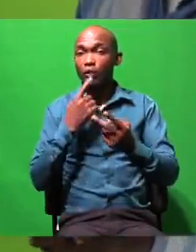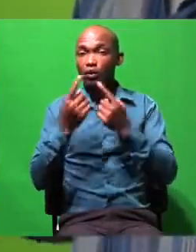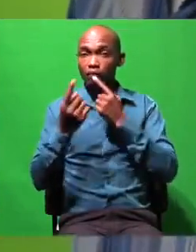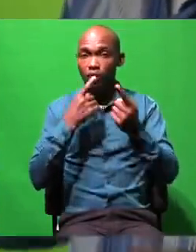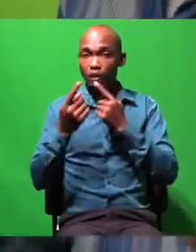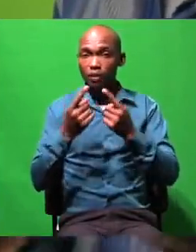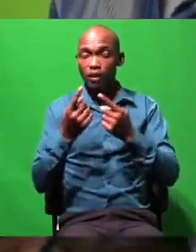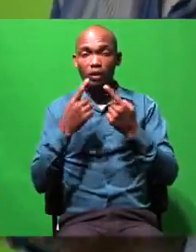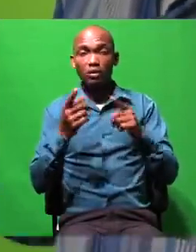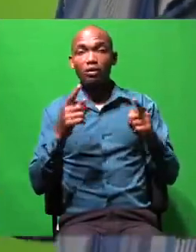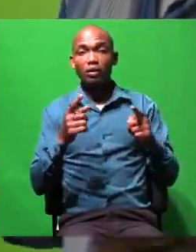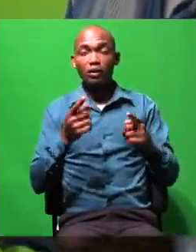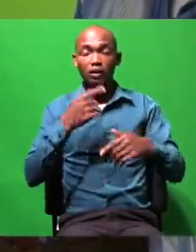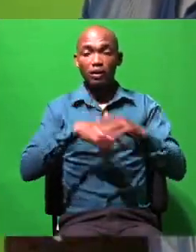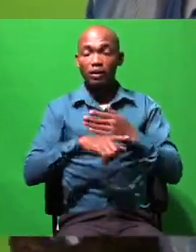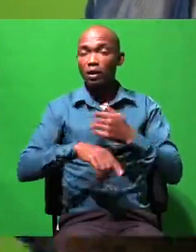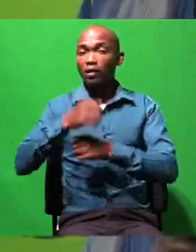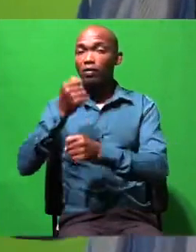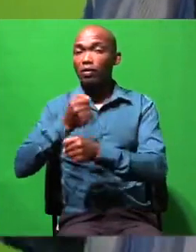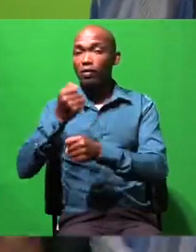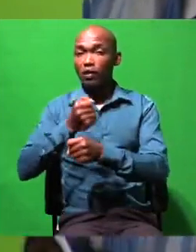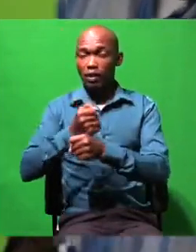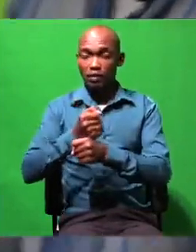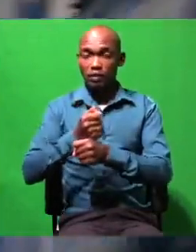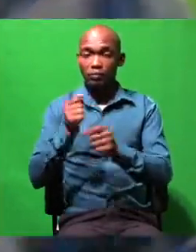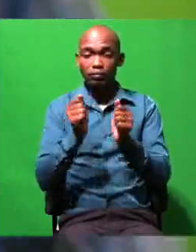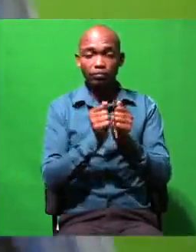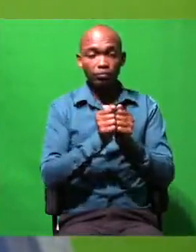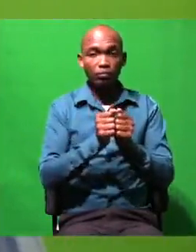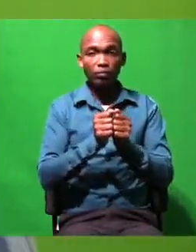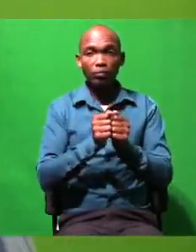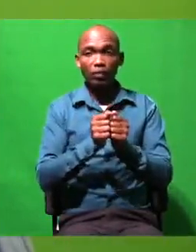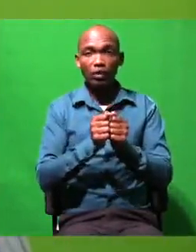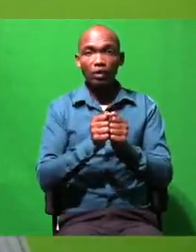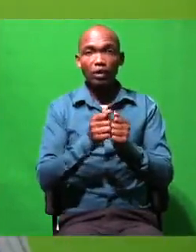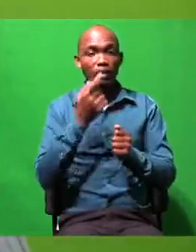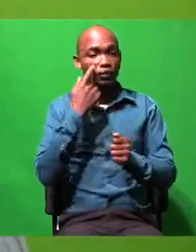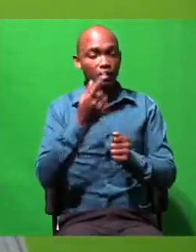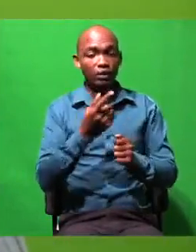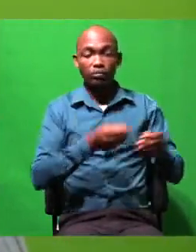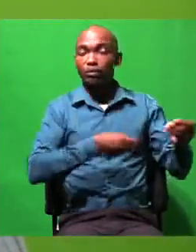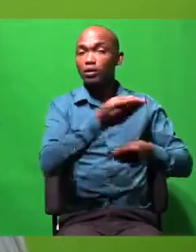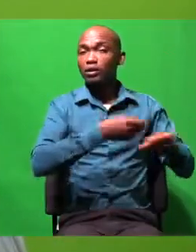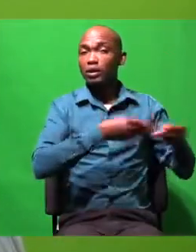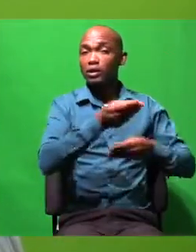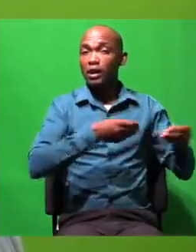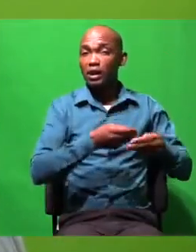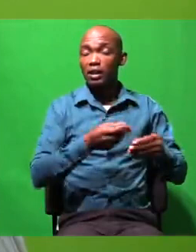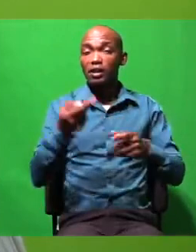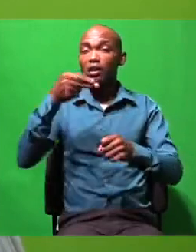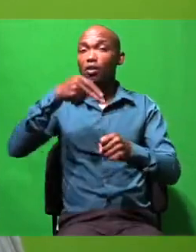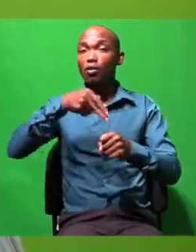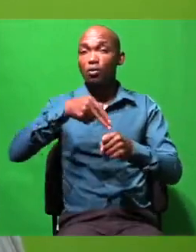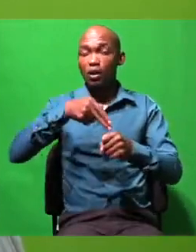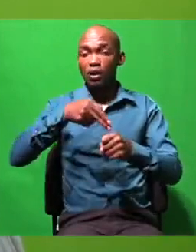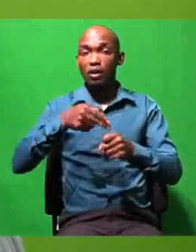we have talking about different or variety of things, even though maybe if we sell that kind